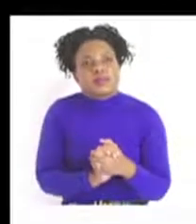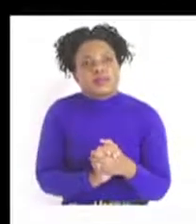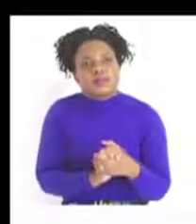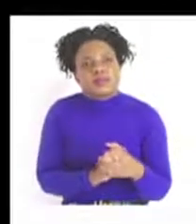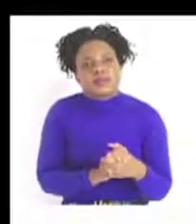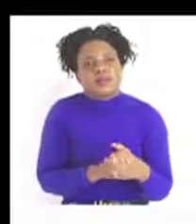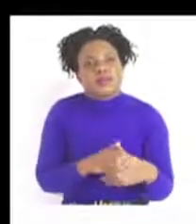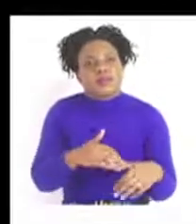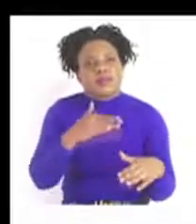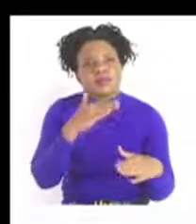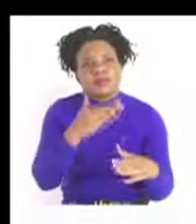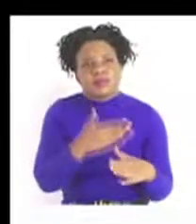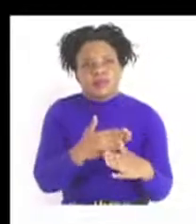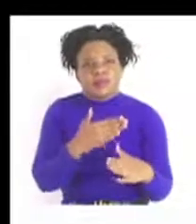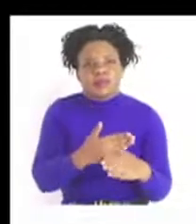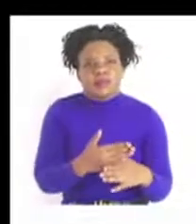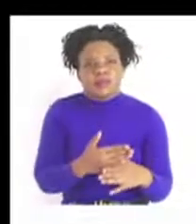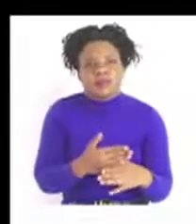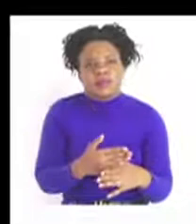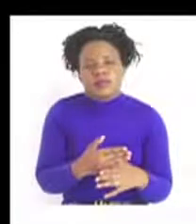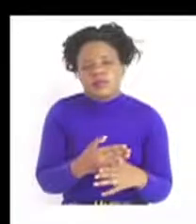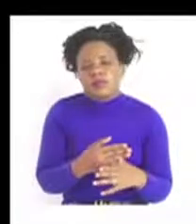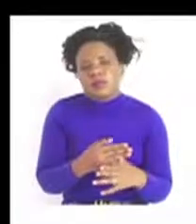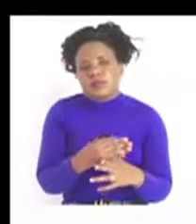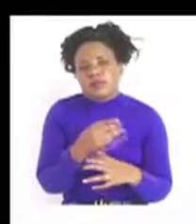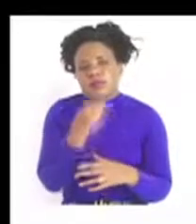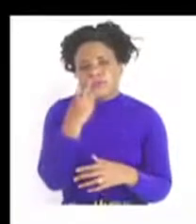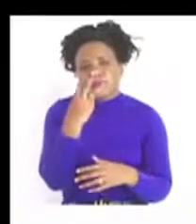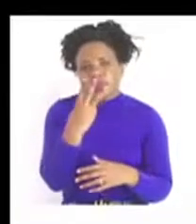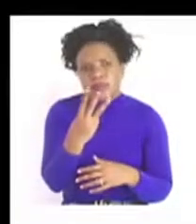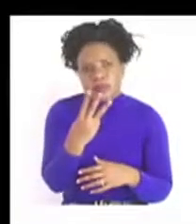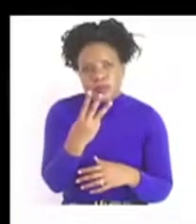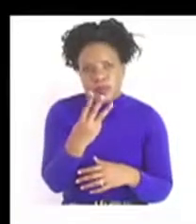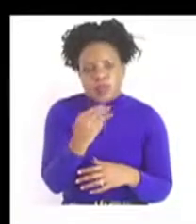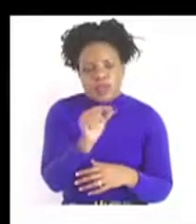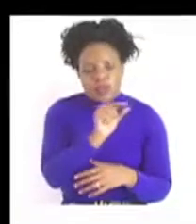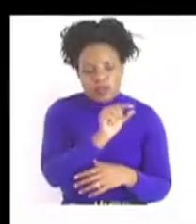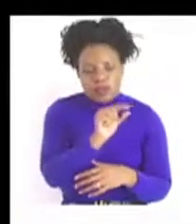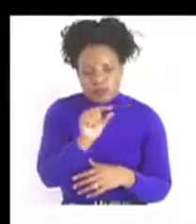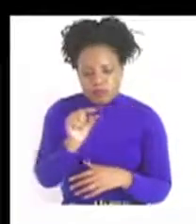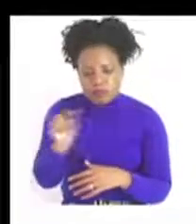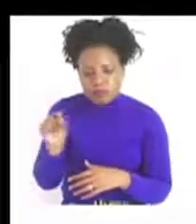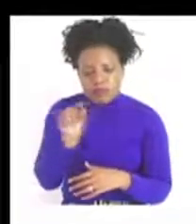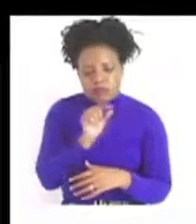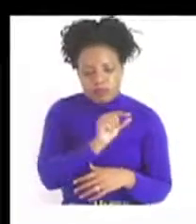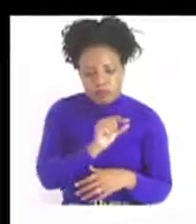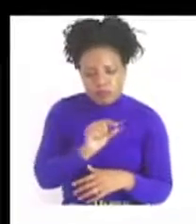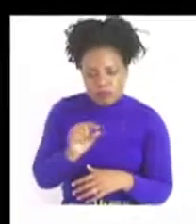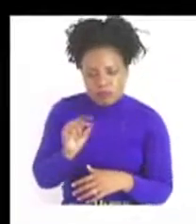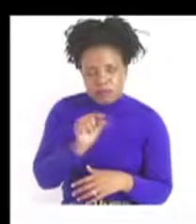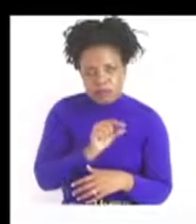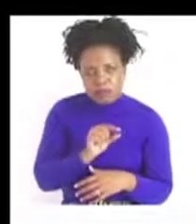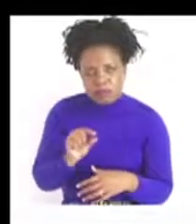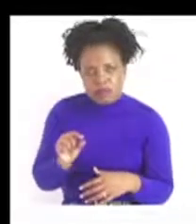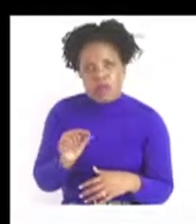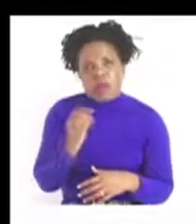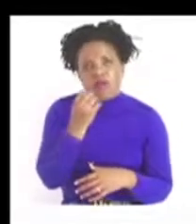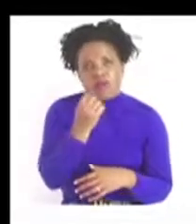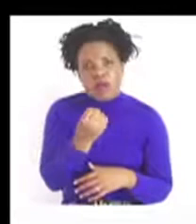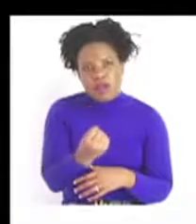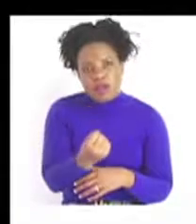Activity 3, find all the nouns in the sentences and change them to the plural